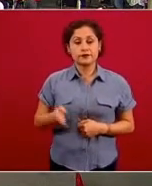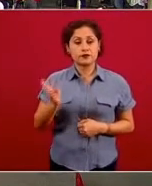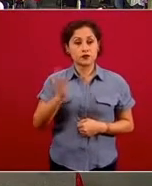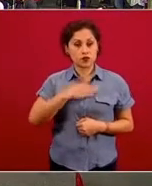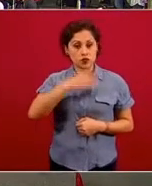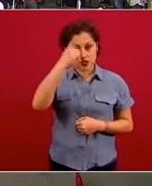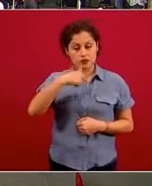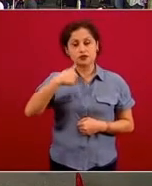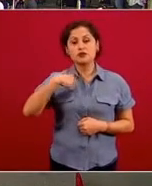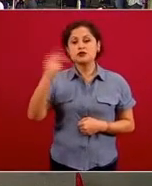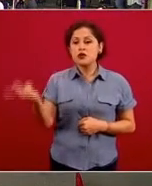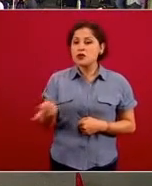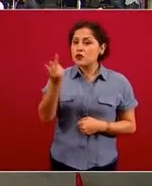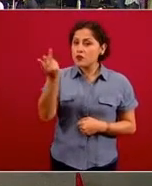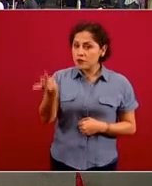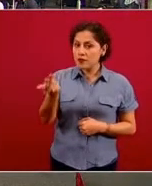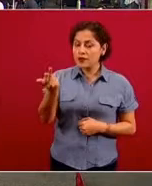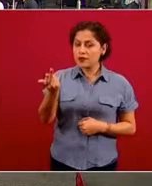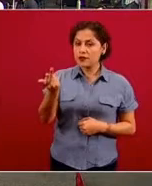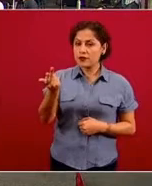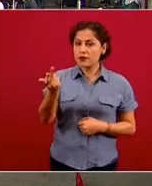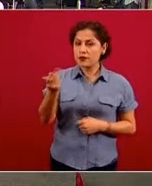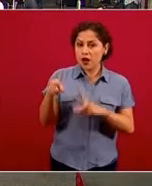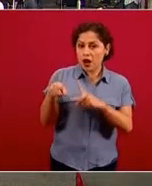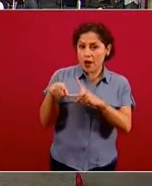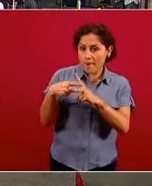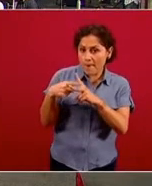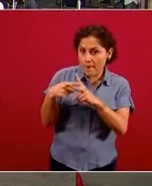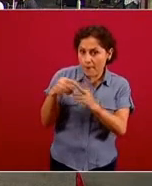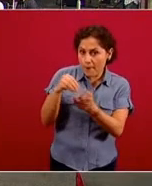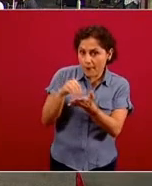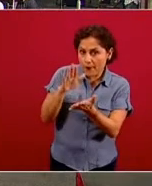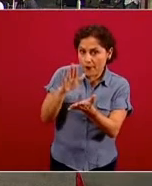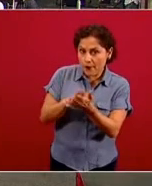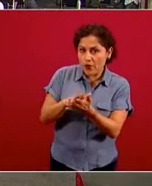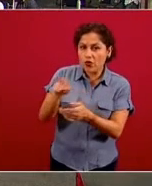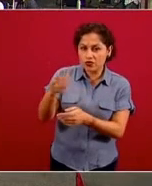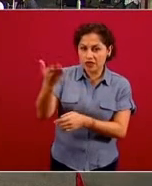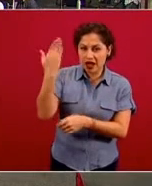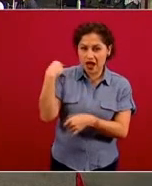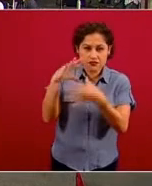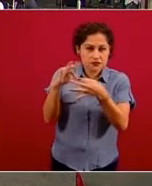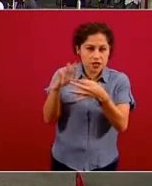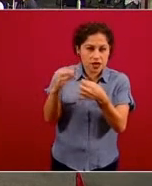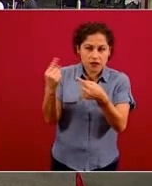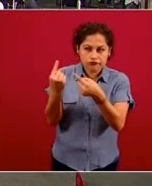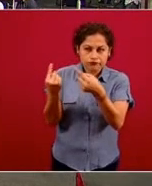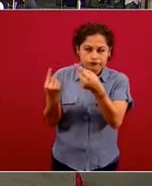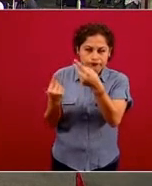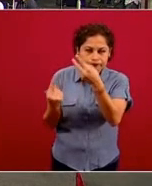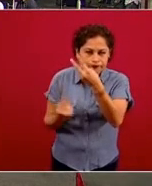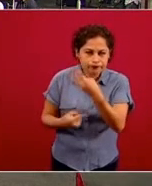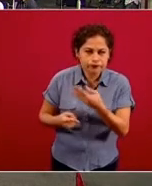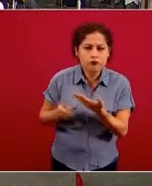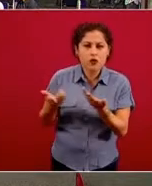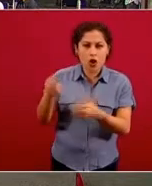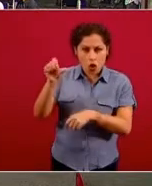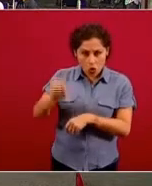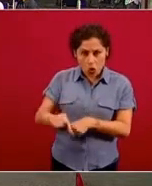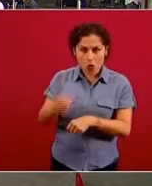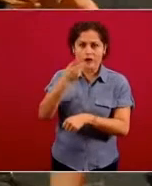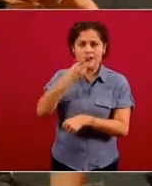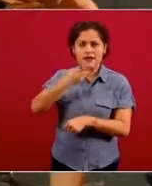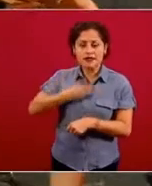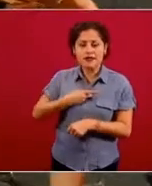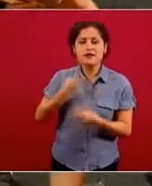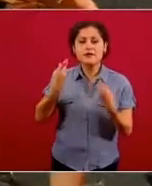question. Good evening. I'd like to ask you if the mathematical models that you have talked so